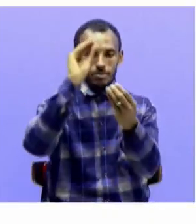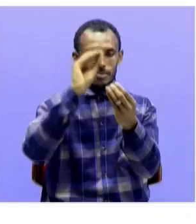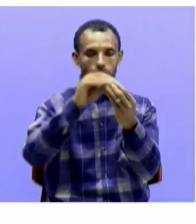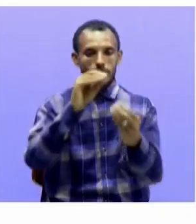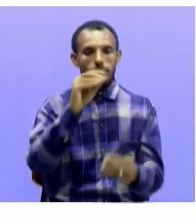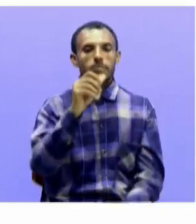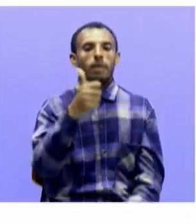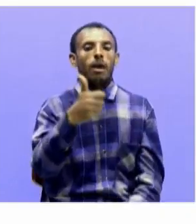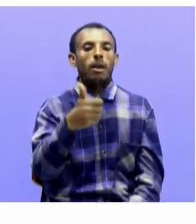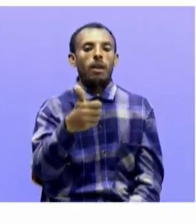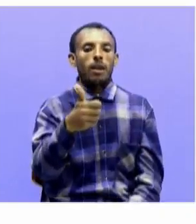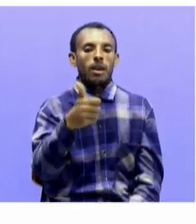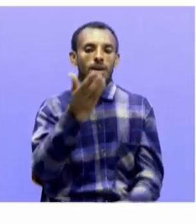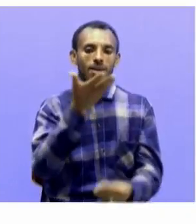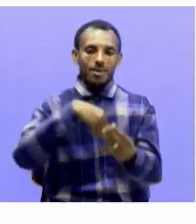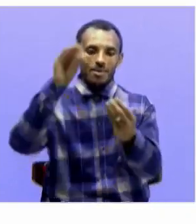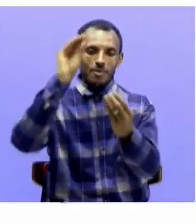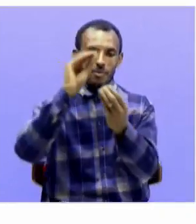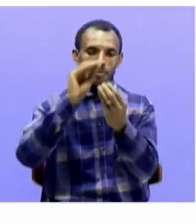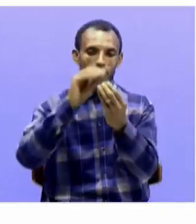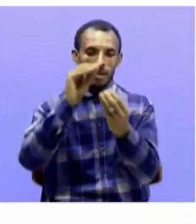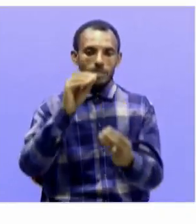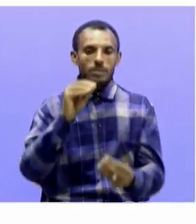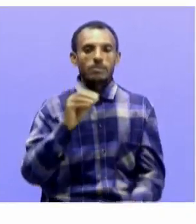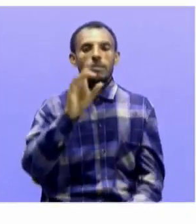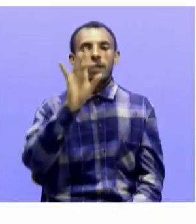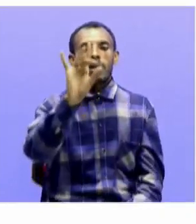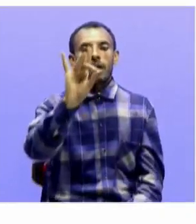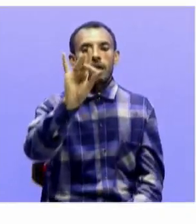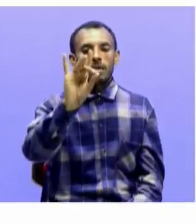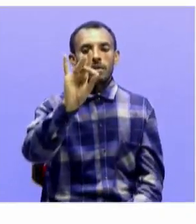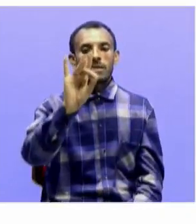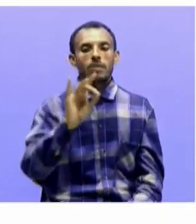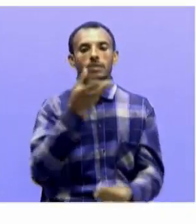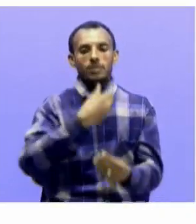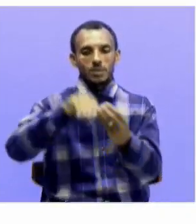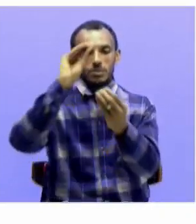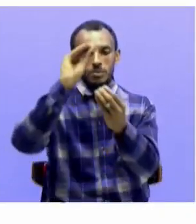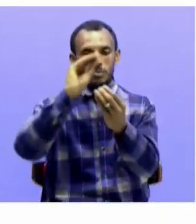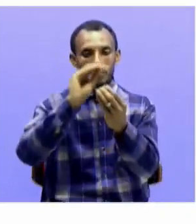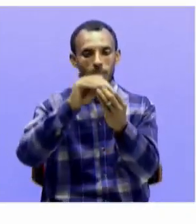10 plus 8 plus